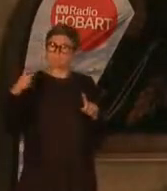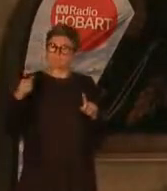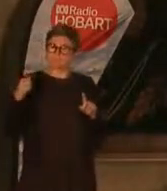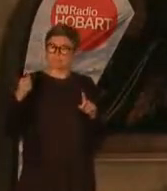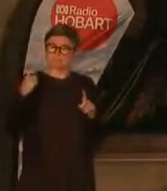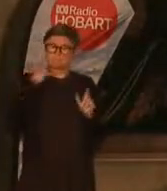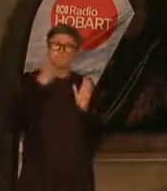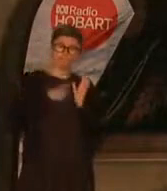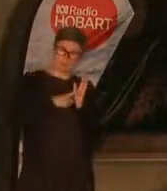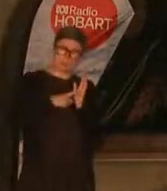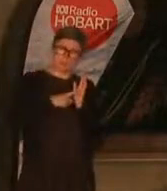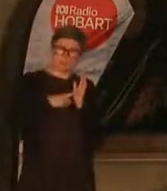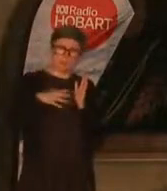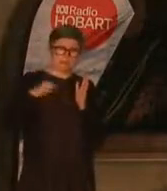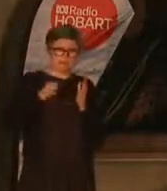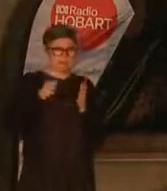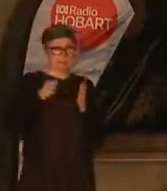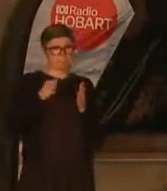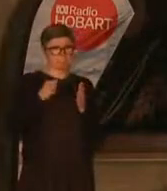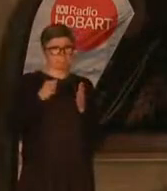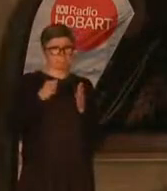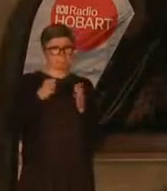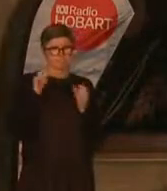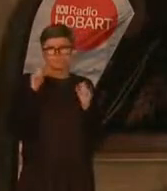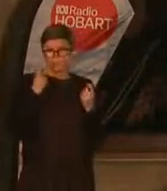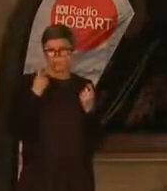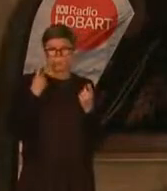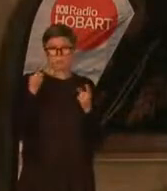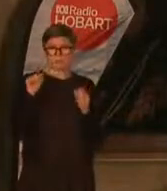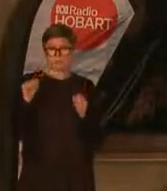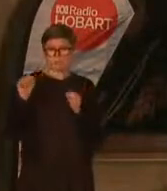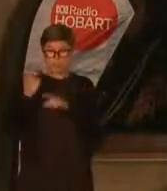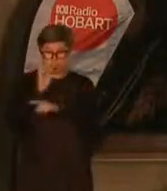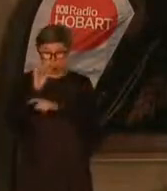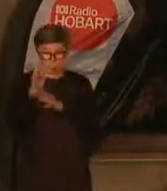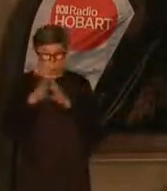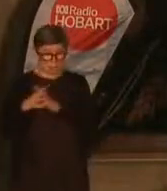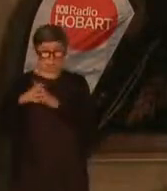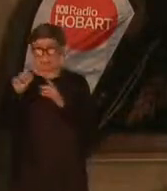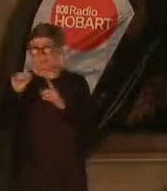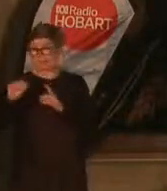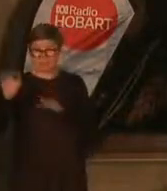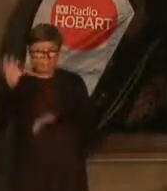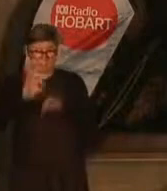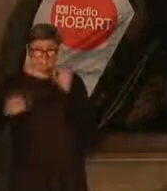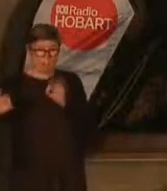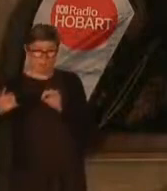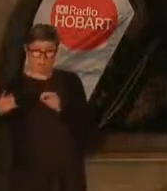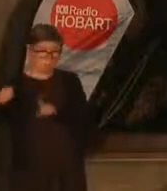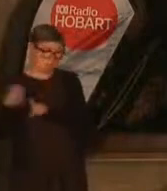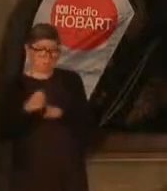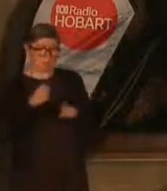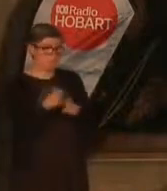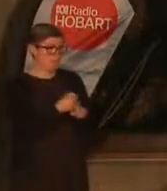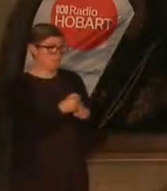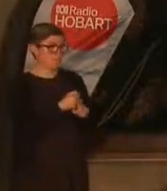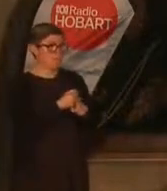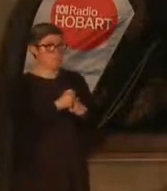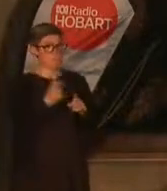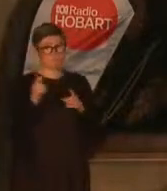the impacts of Western science on First Peoples all around the world, and particularly the Tasmanian